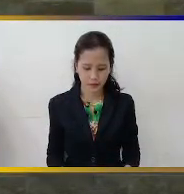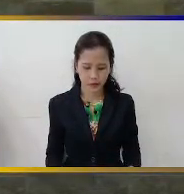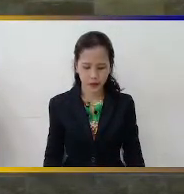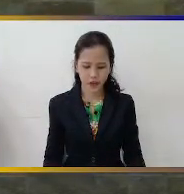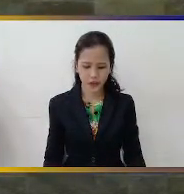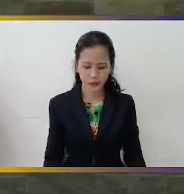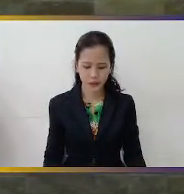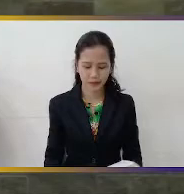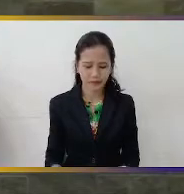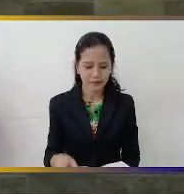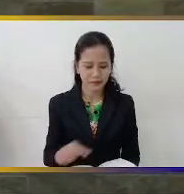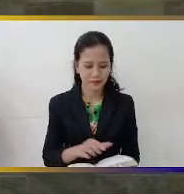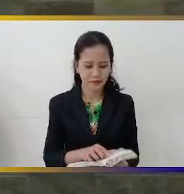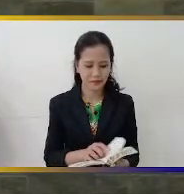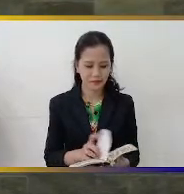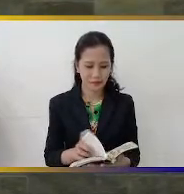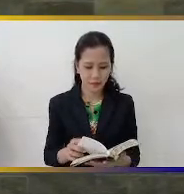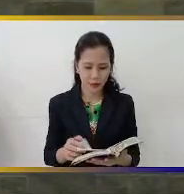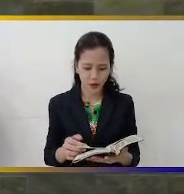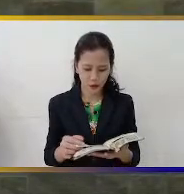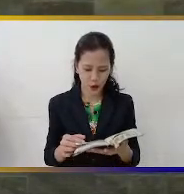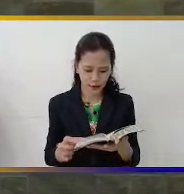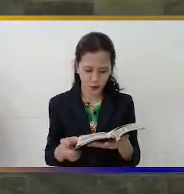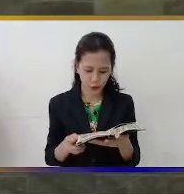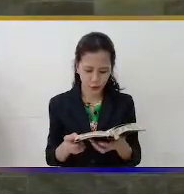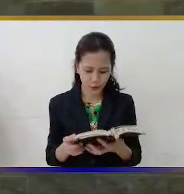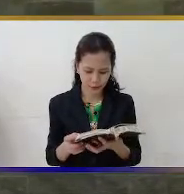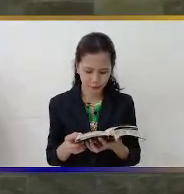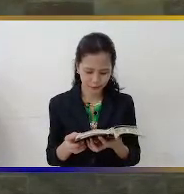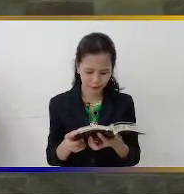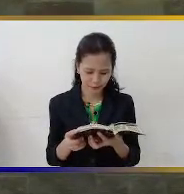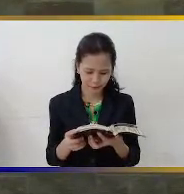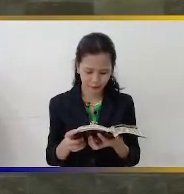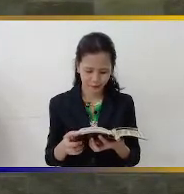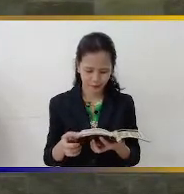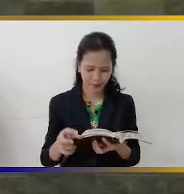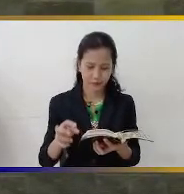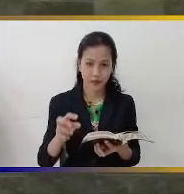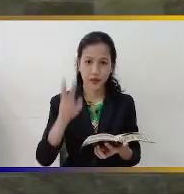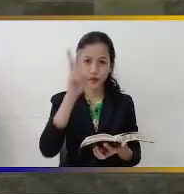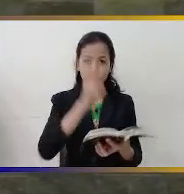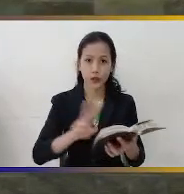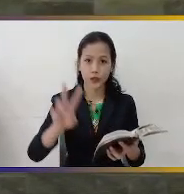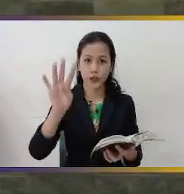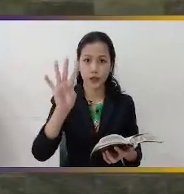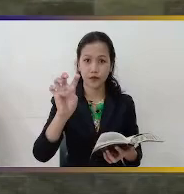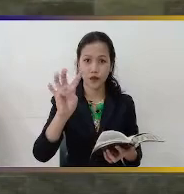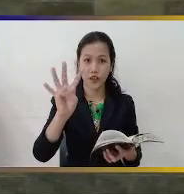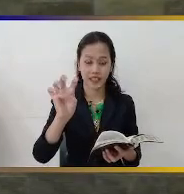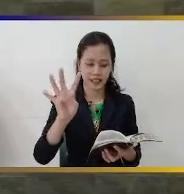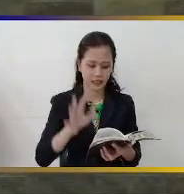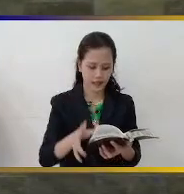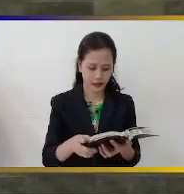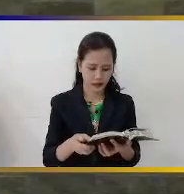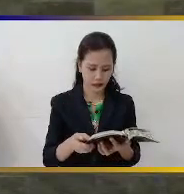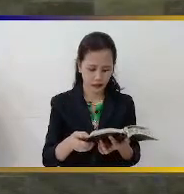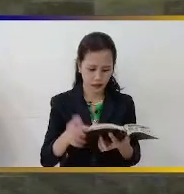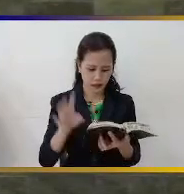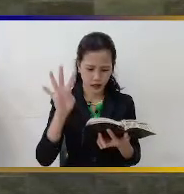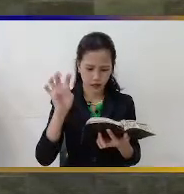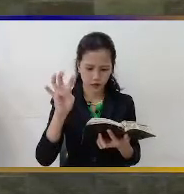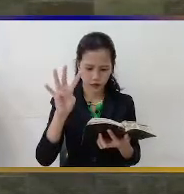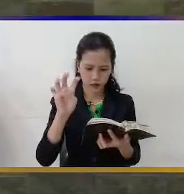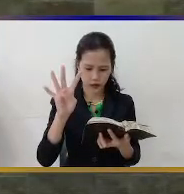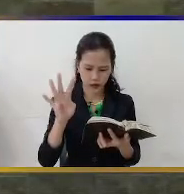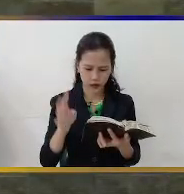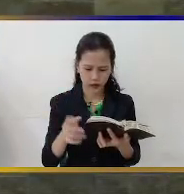1. Verse number 14. Okay, verse number chapter number 1, rather in verse number 14, and sabi po